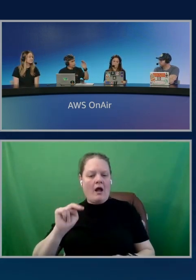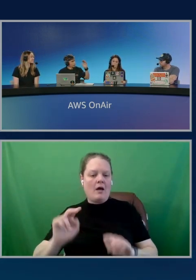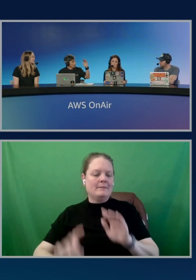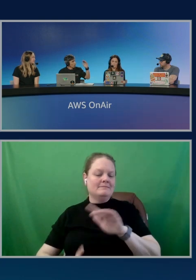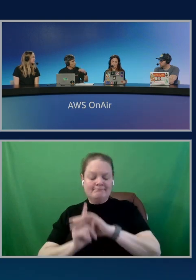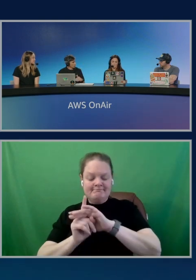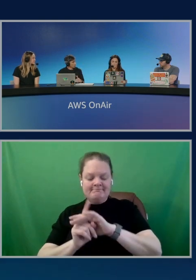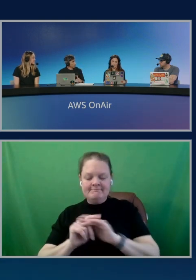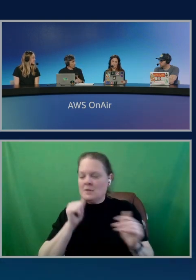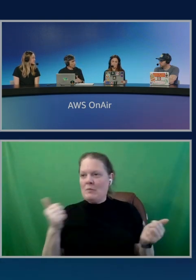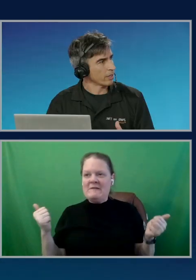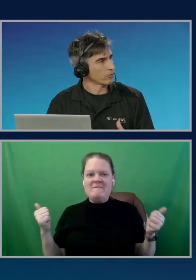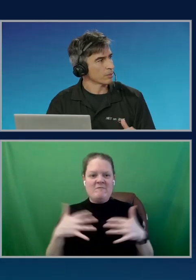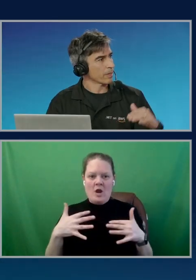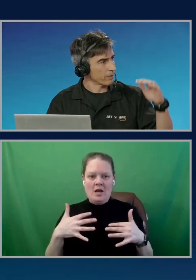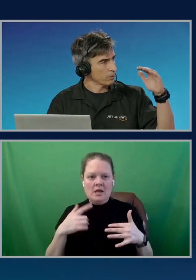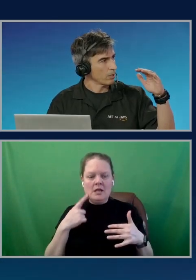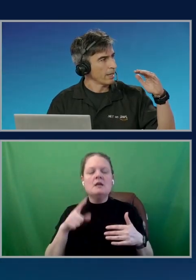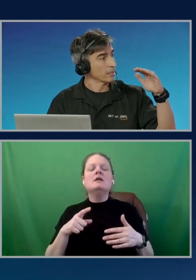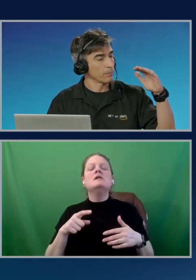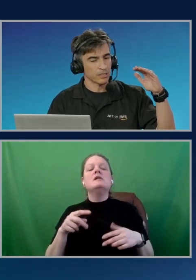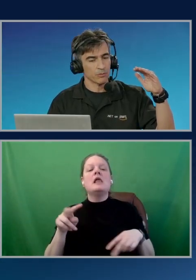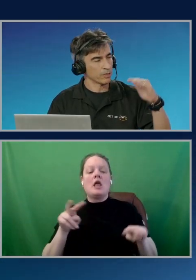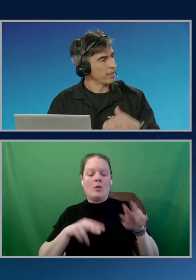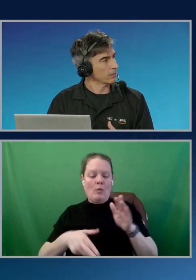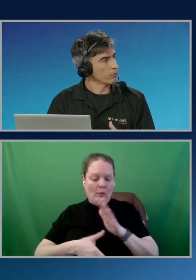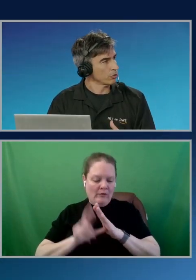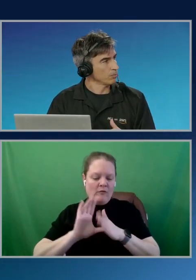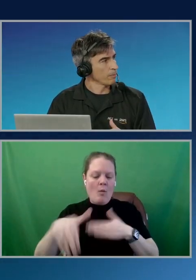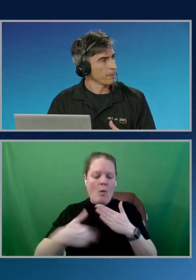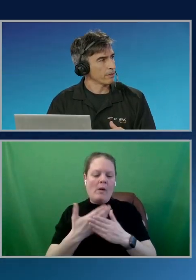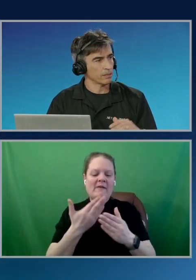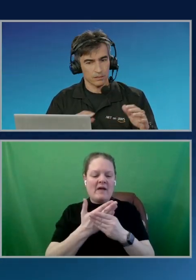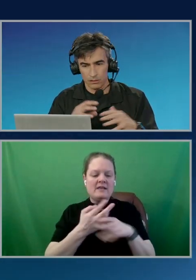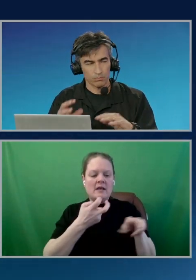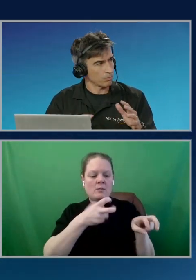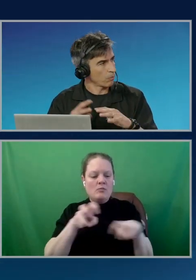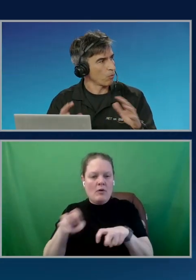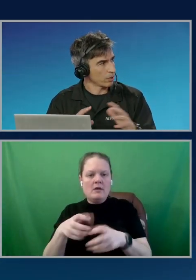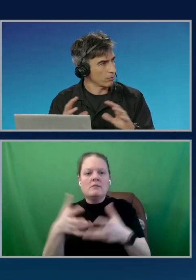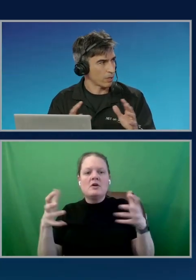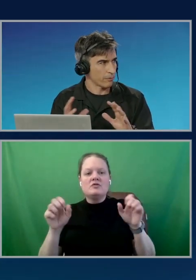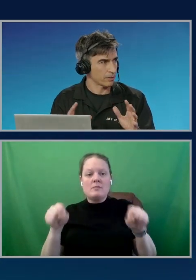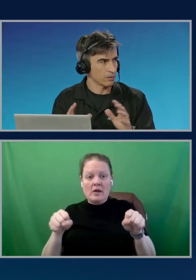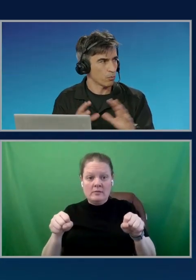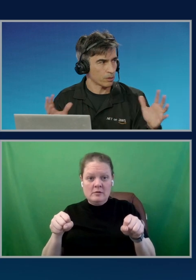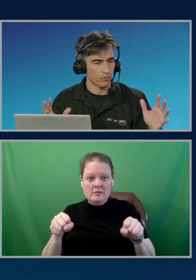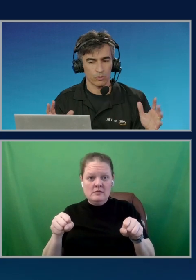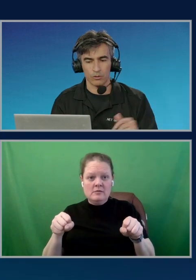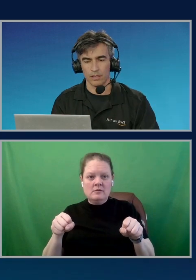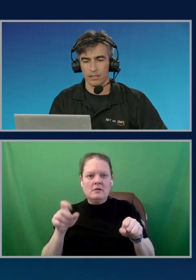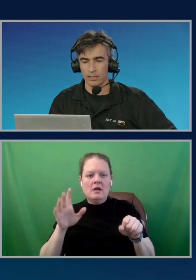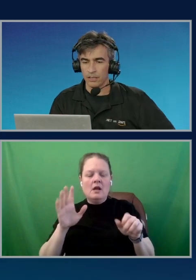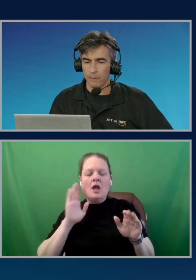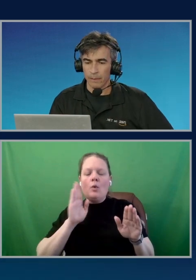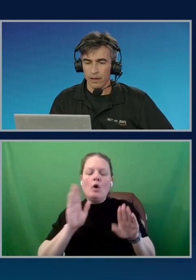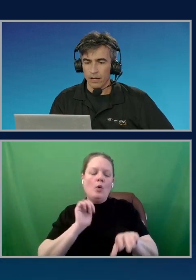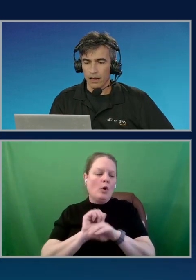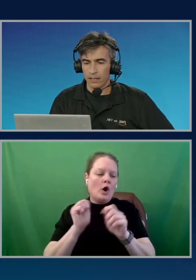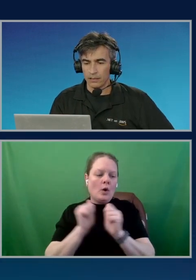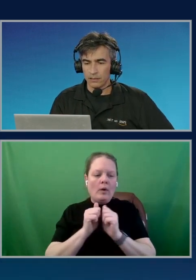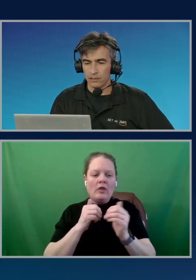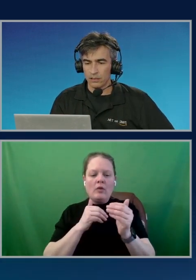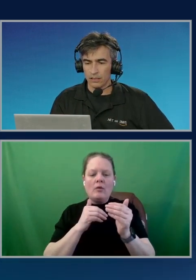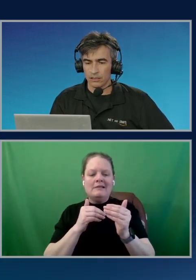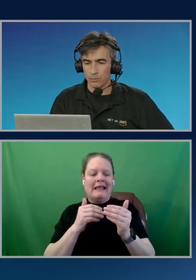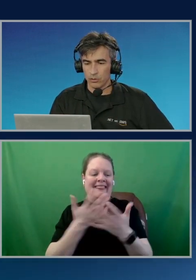It's still gonna go over your files and migrate as much as we can for you. You can just work whatever didn't work for you later.